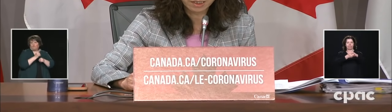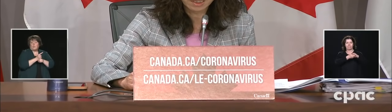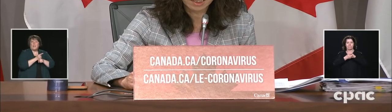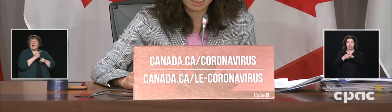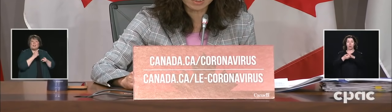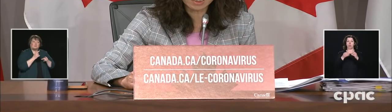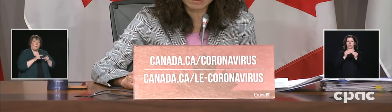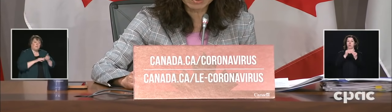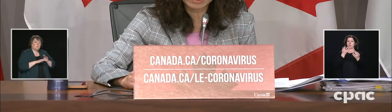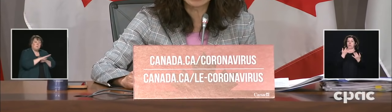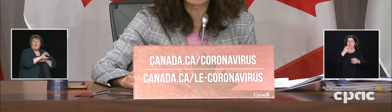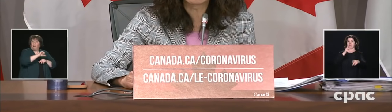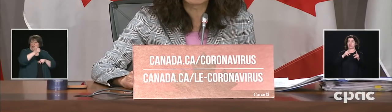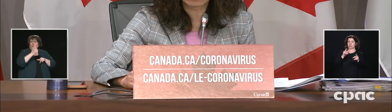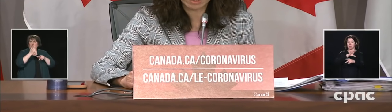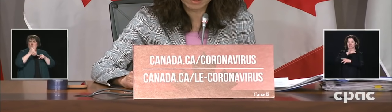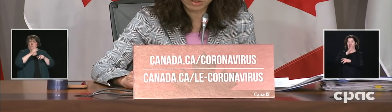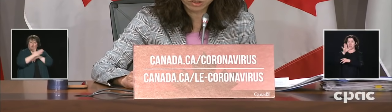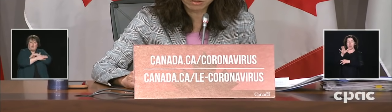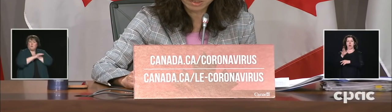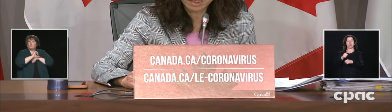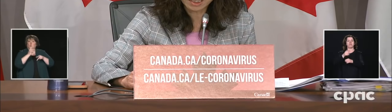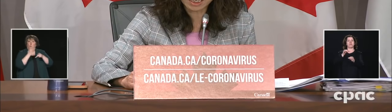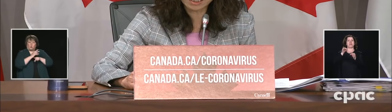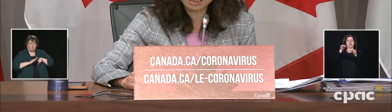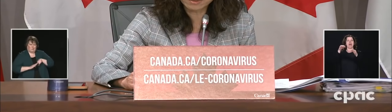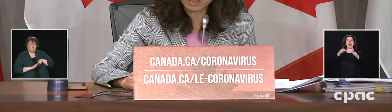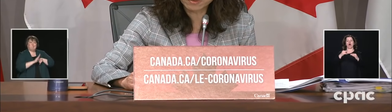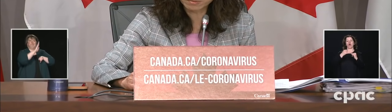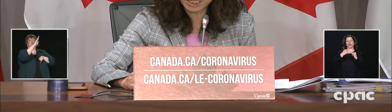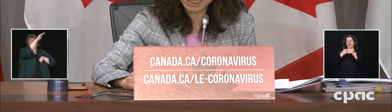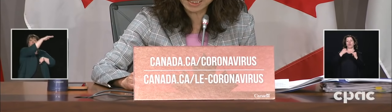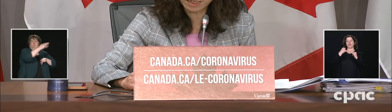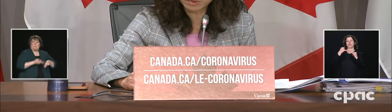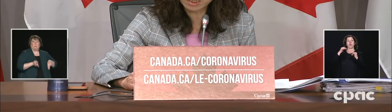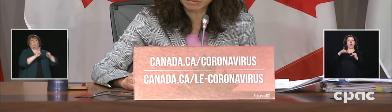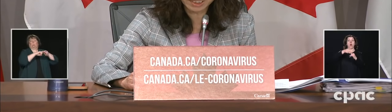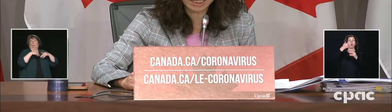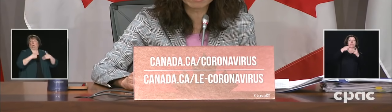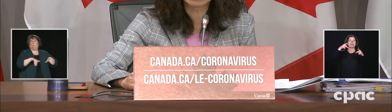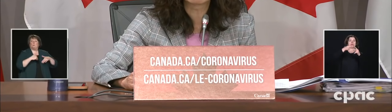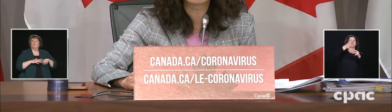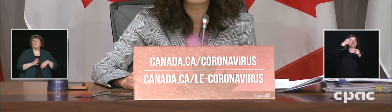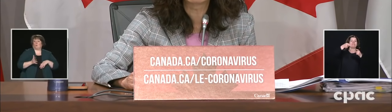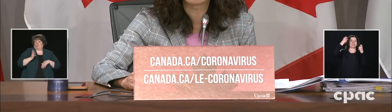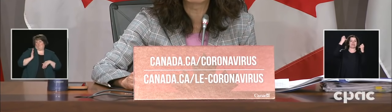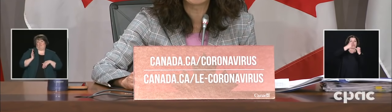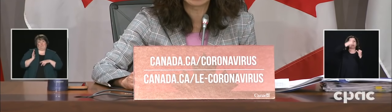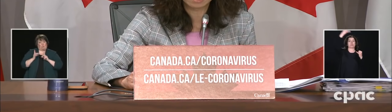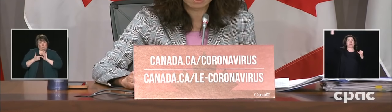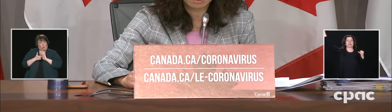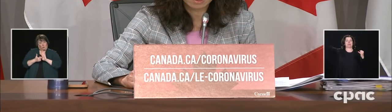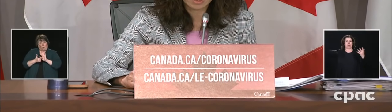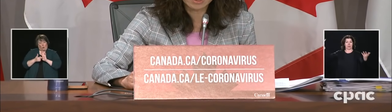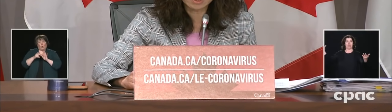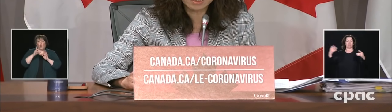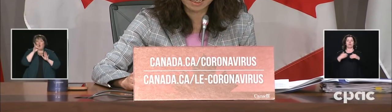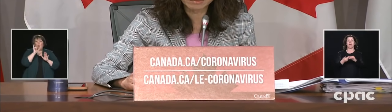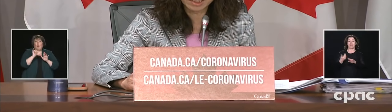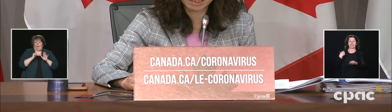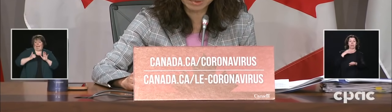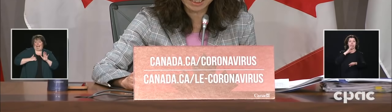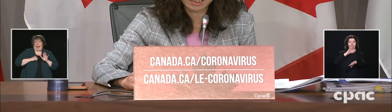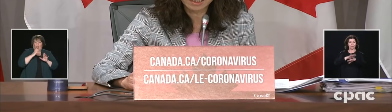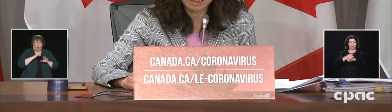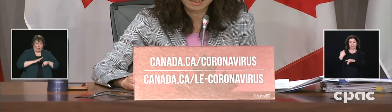countries. Last time I presented this graph to you, Canada's confirmed case count was doubling every 3 to 5 days. At this